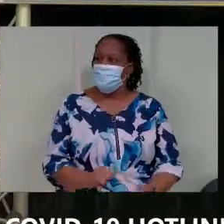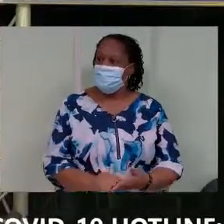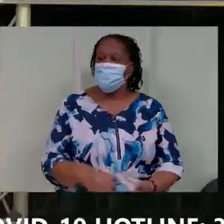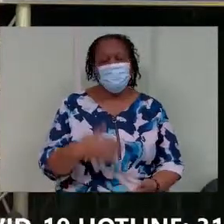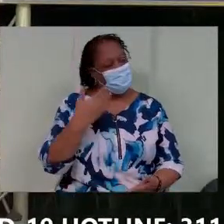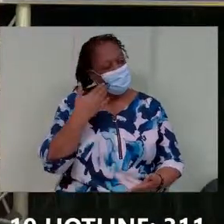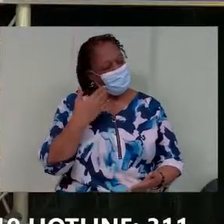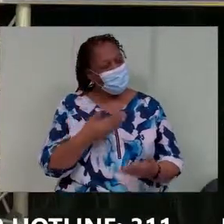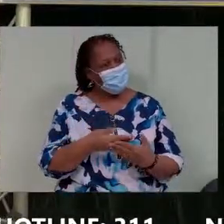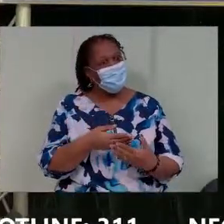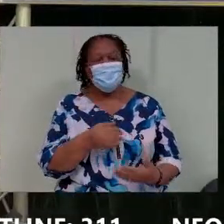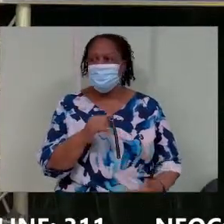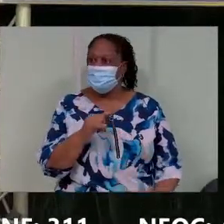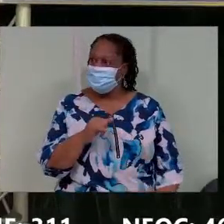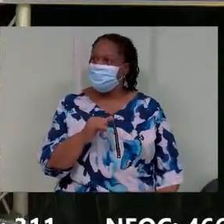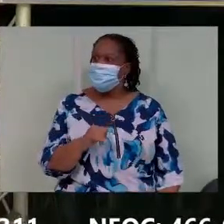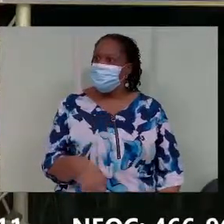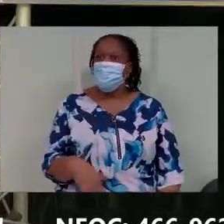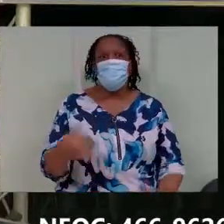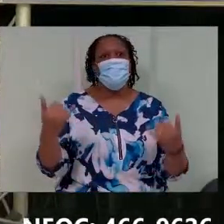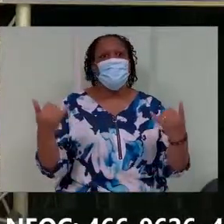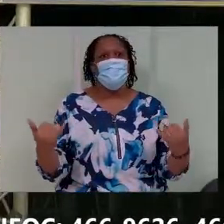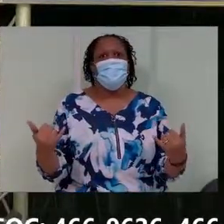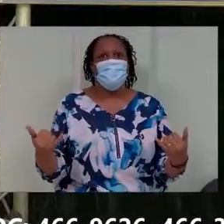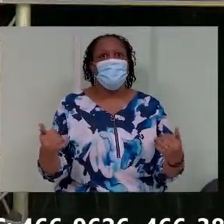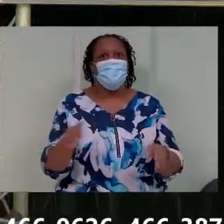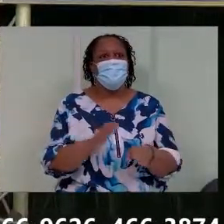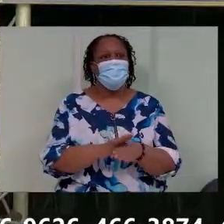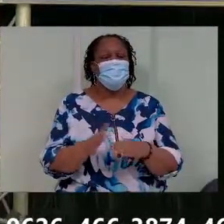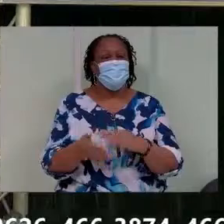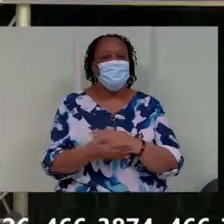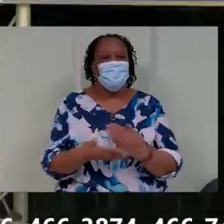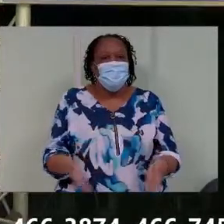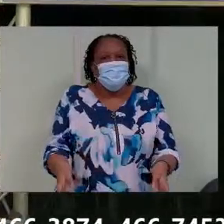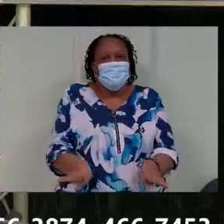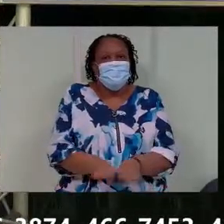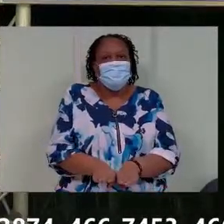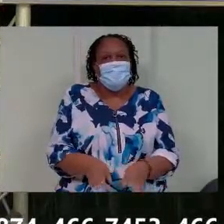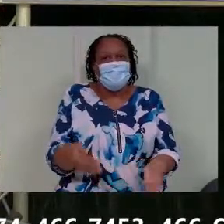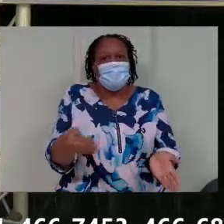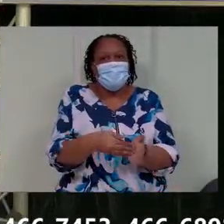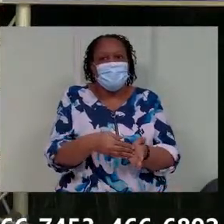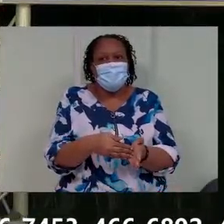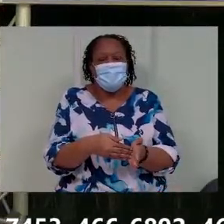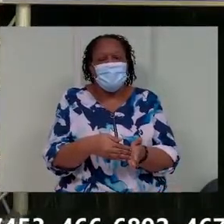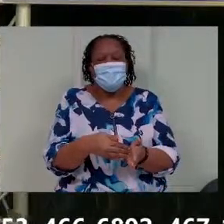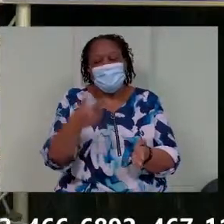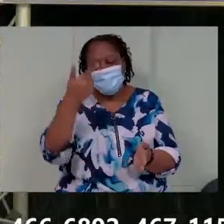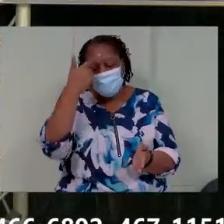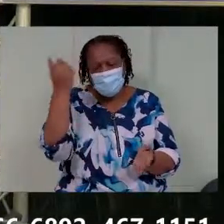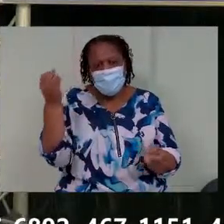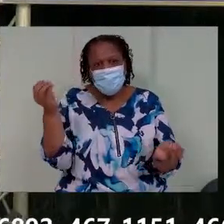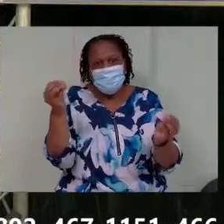it's everything else. And no, I'm not seeing anybody sending any videos basically saying